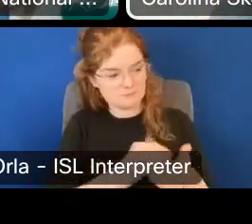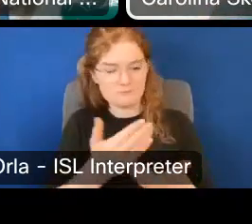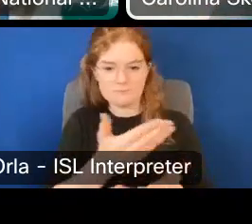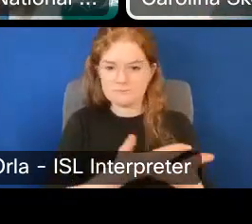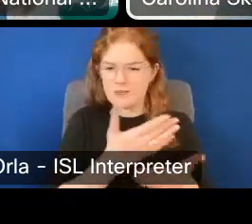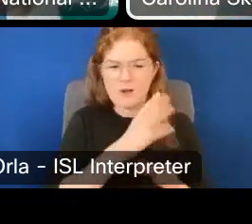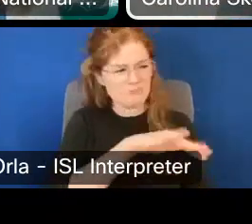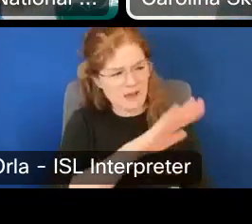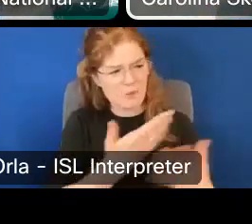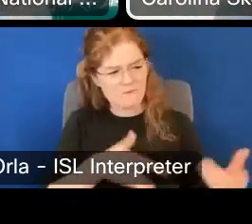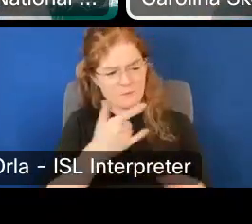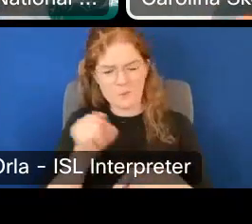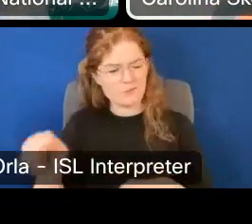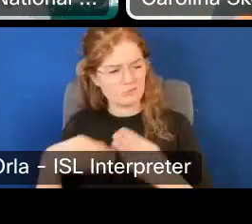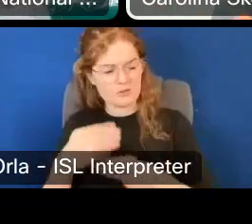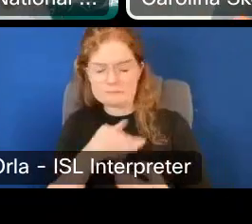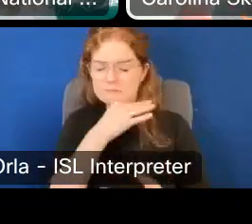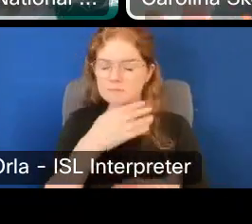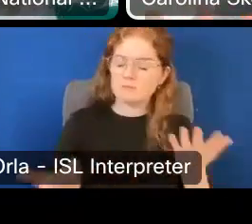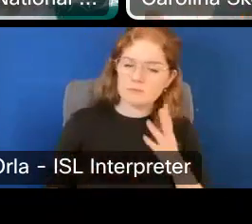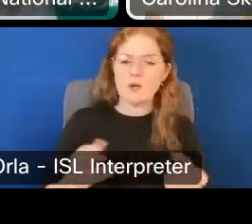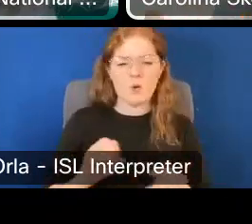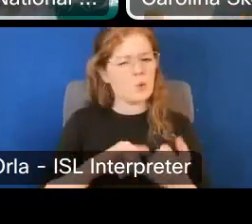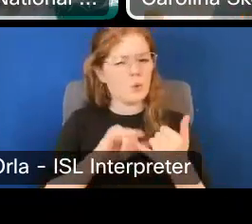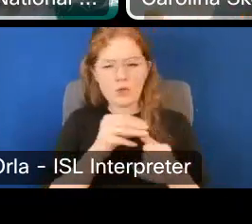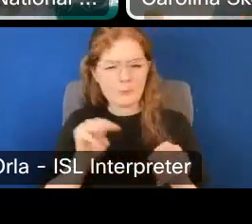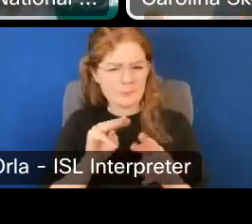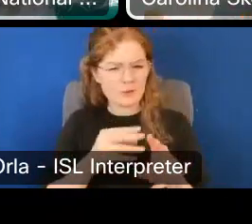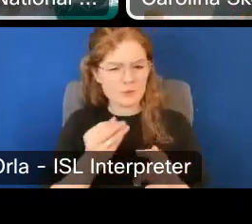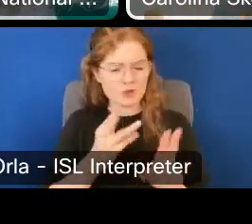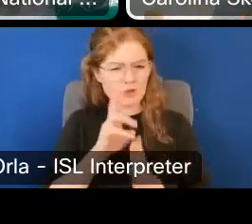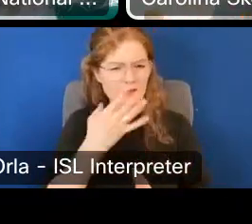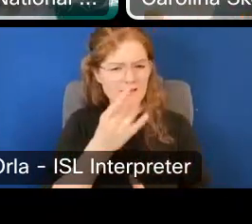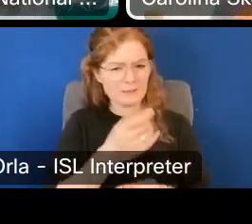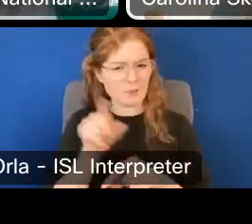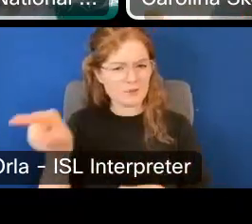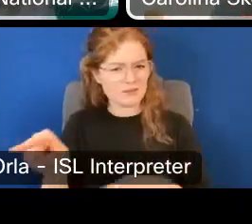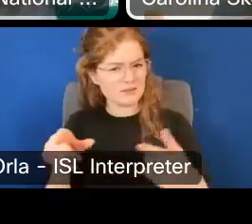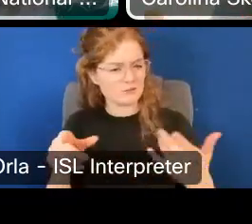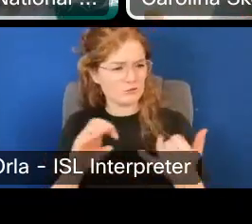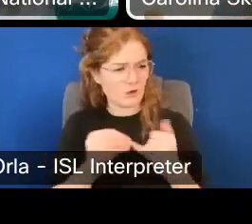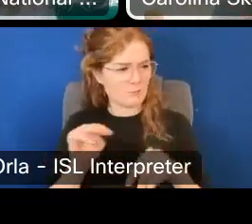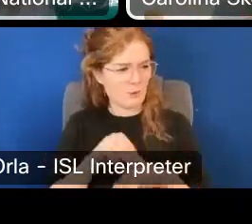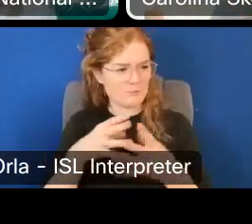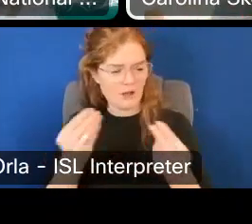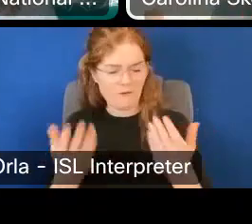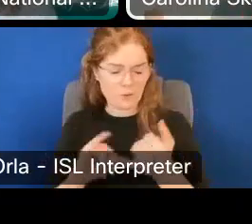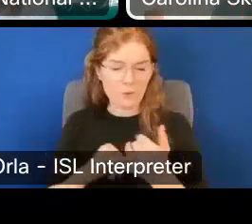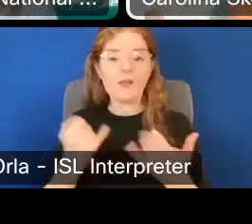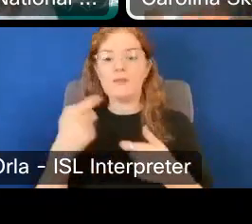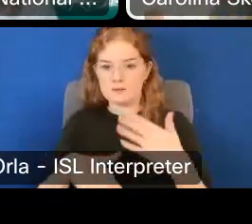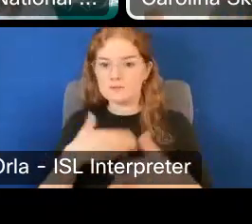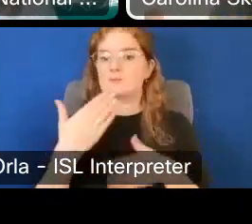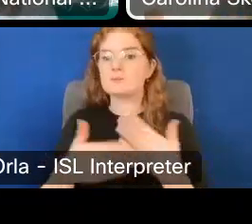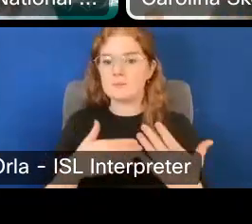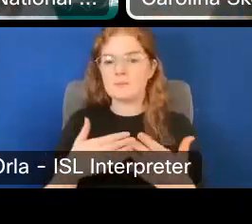being like, how do you feel about that? And then you can be like, who else do we need to get involved to kind of maybe get this problem solved? And then what does